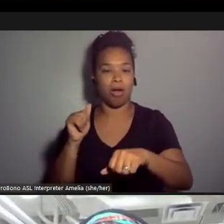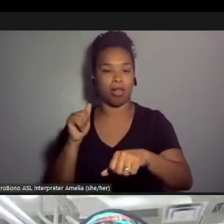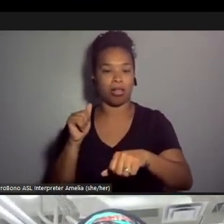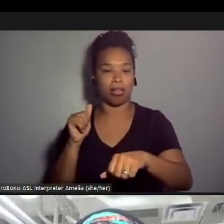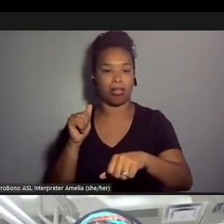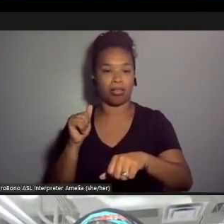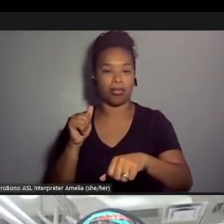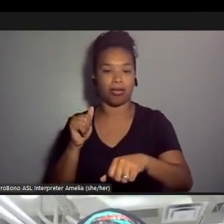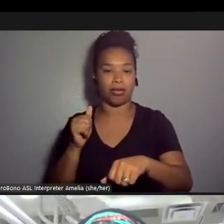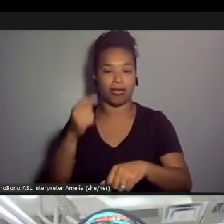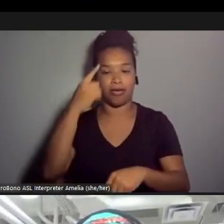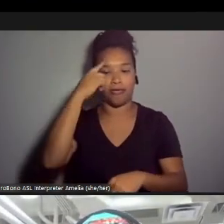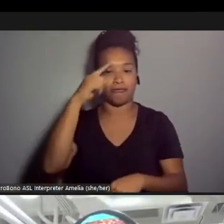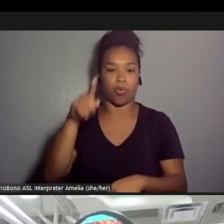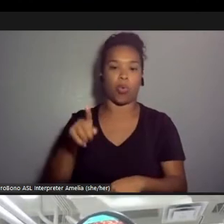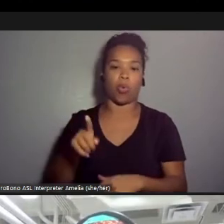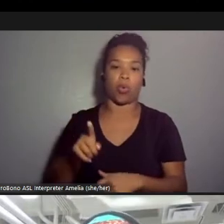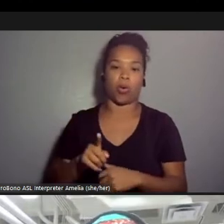really